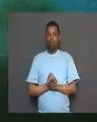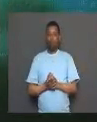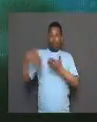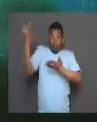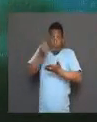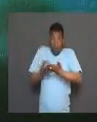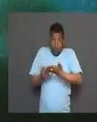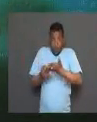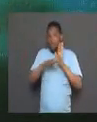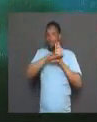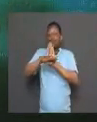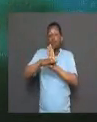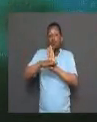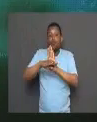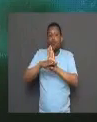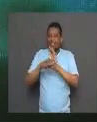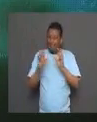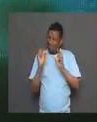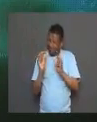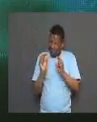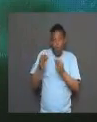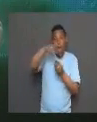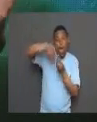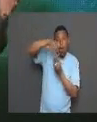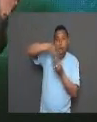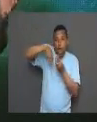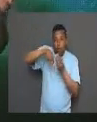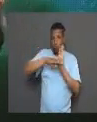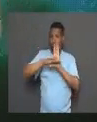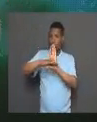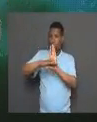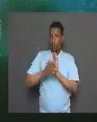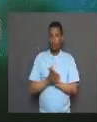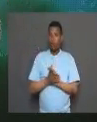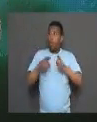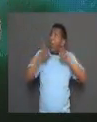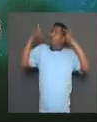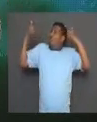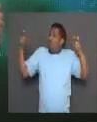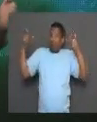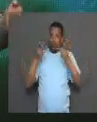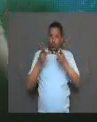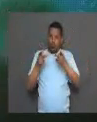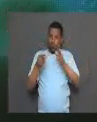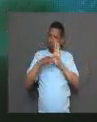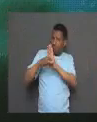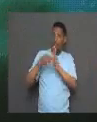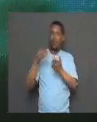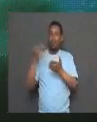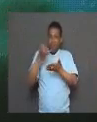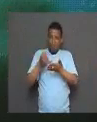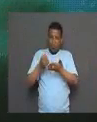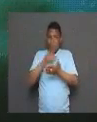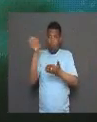Maps can represent very small areas, very large areas, or anything